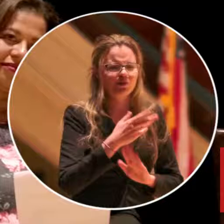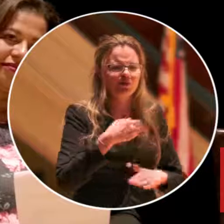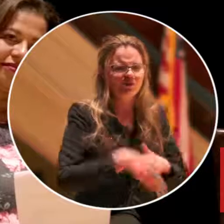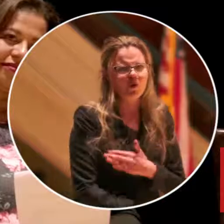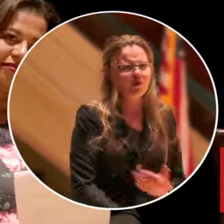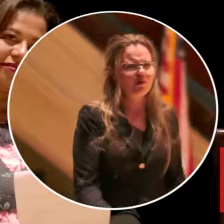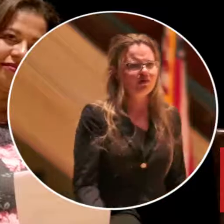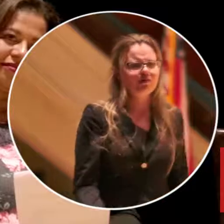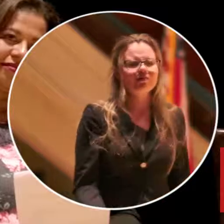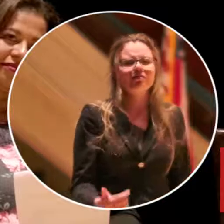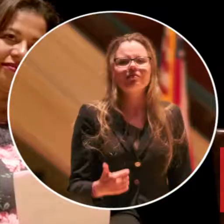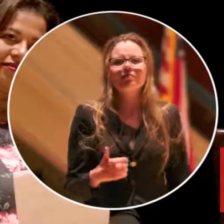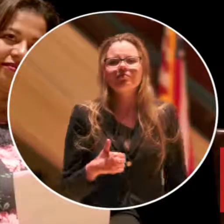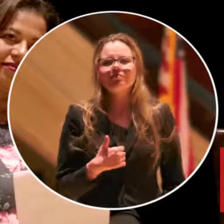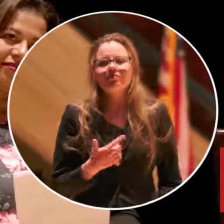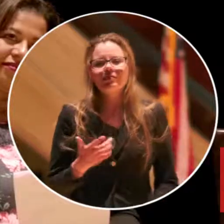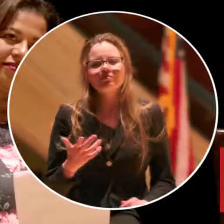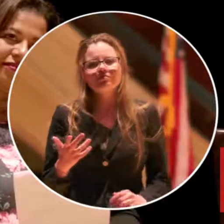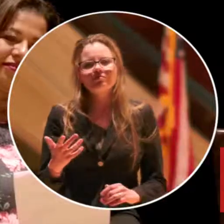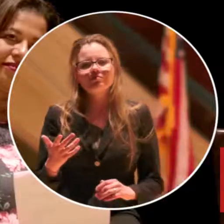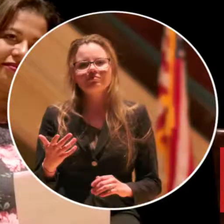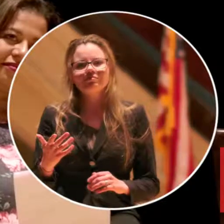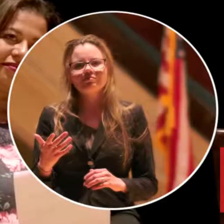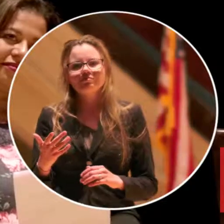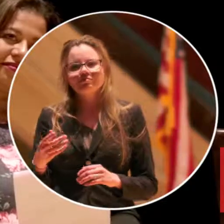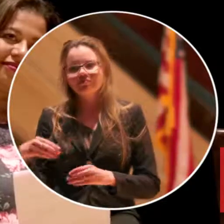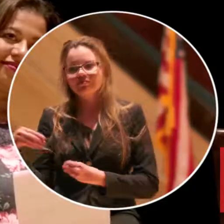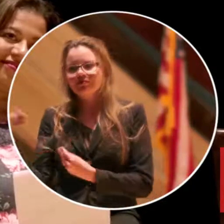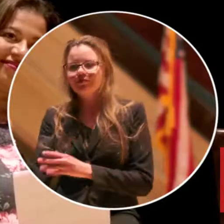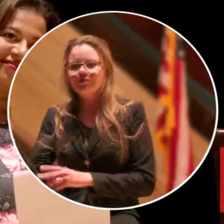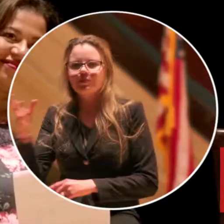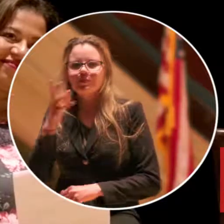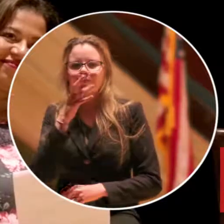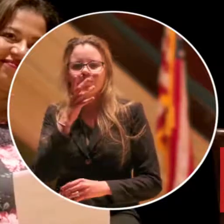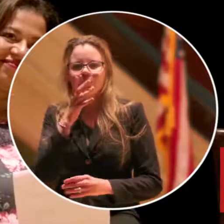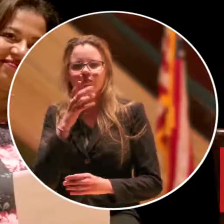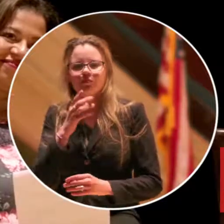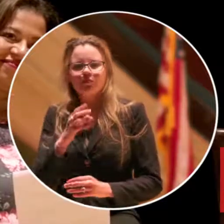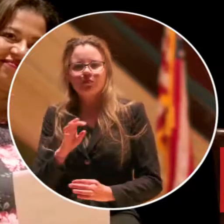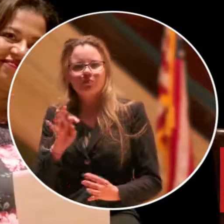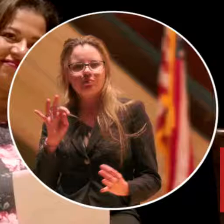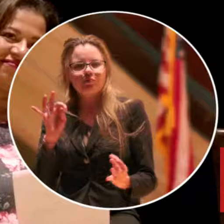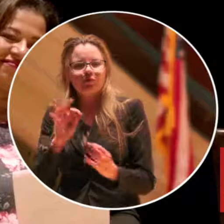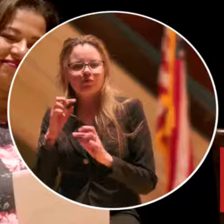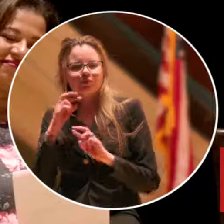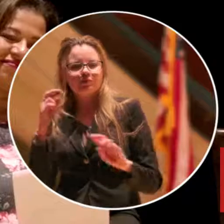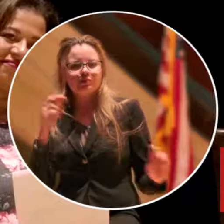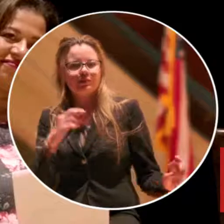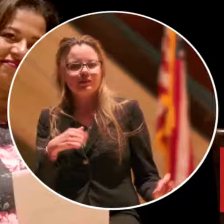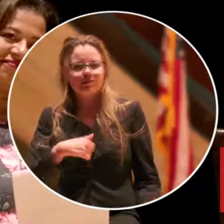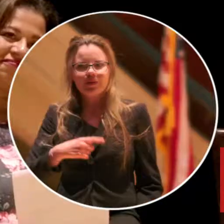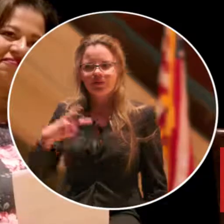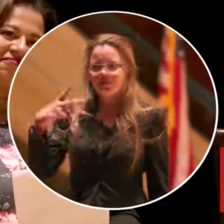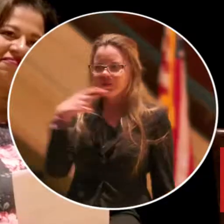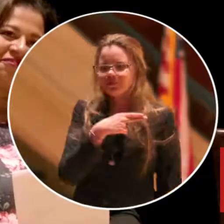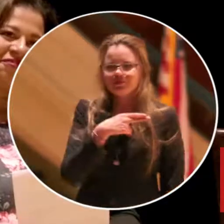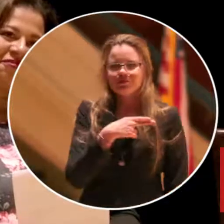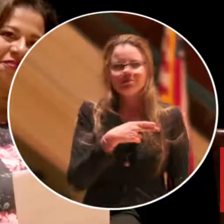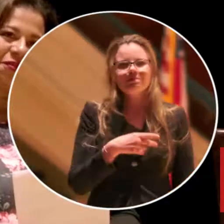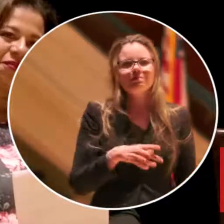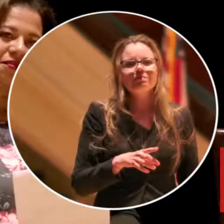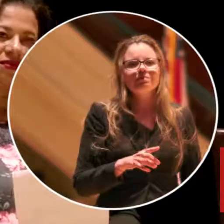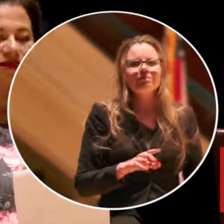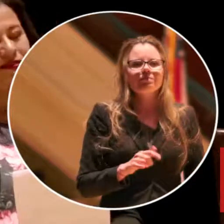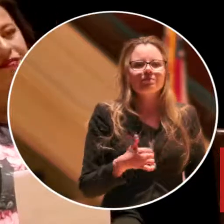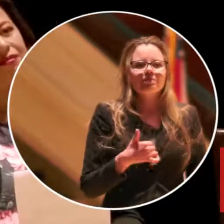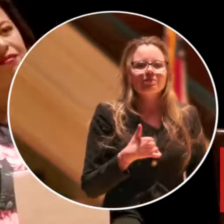I unwittingly gave my mother the perfect opening to shut me up. But she didn't, because she loved me. And even though I was